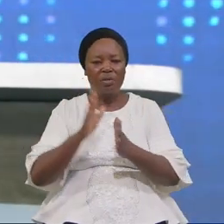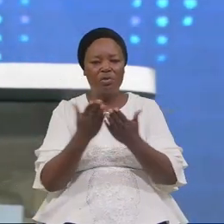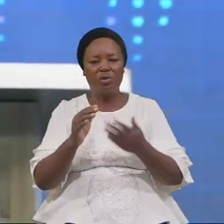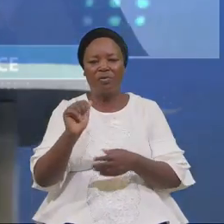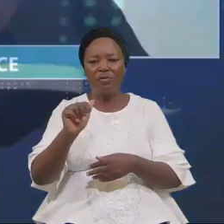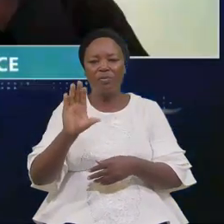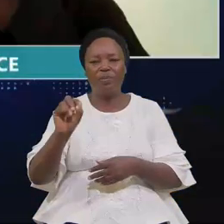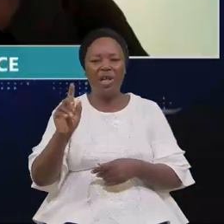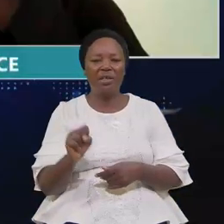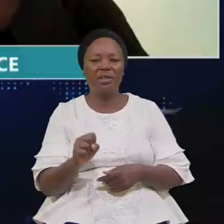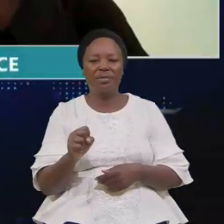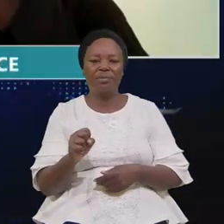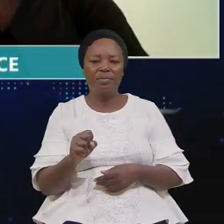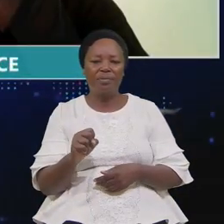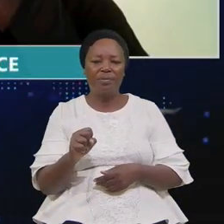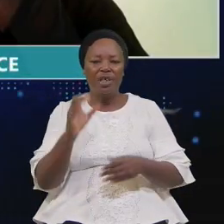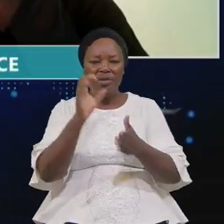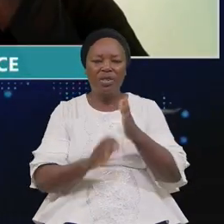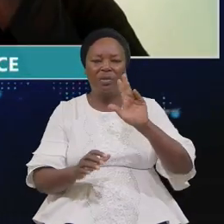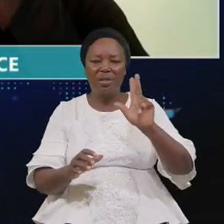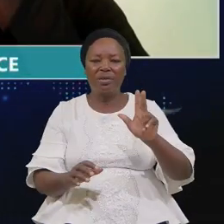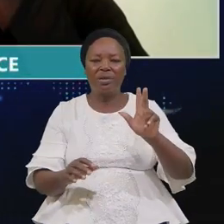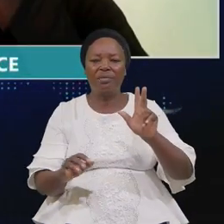3. We're reading from verse